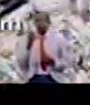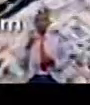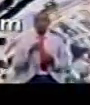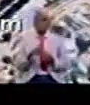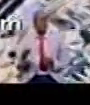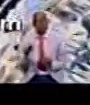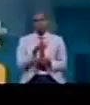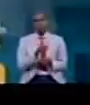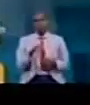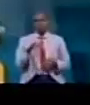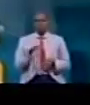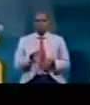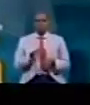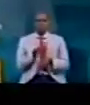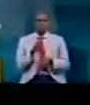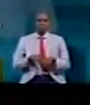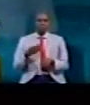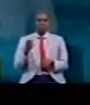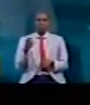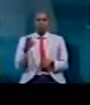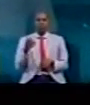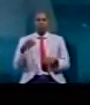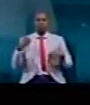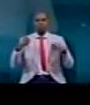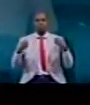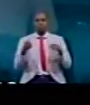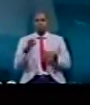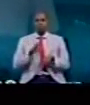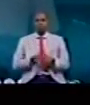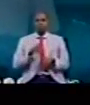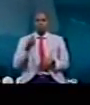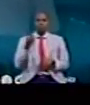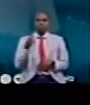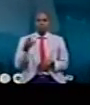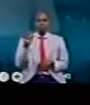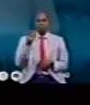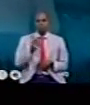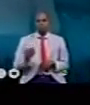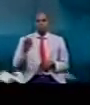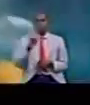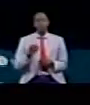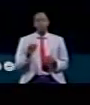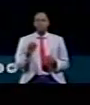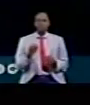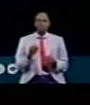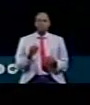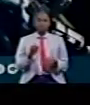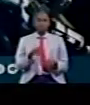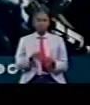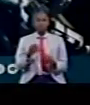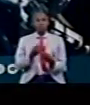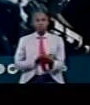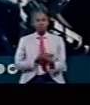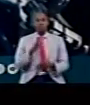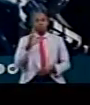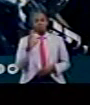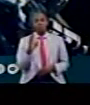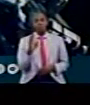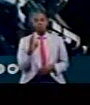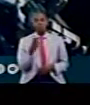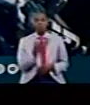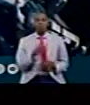our hands. That God will bread upon the little that we have and make it plenty to be able to take